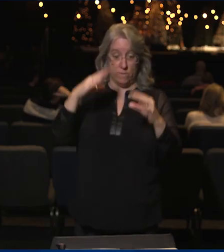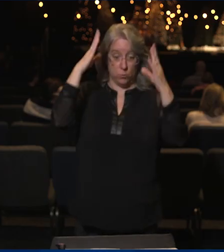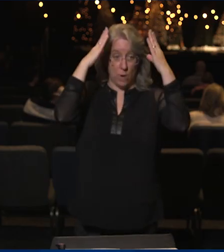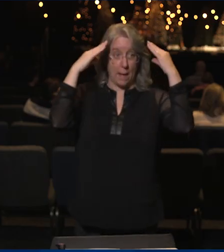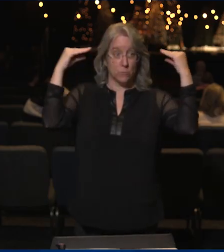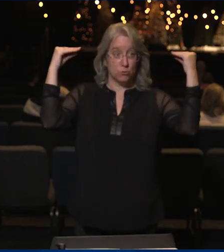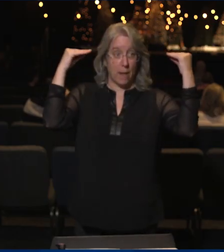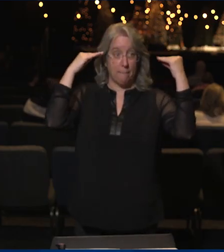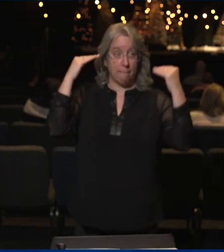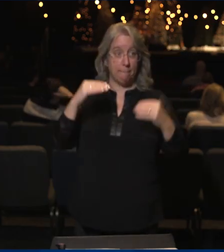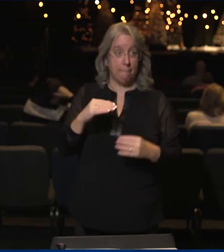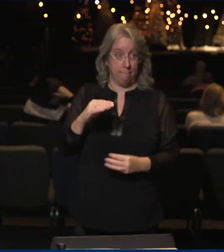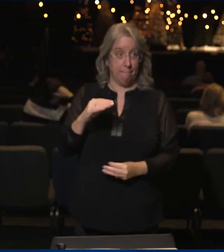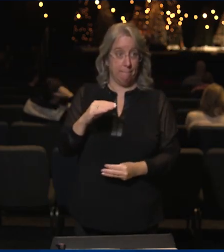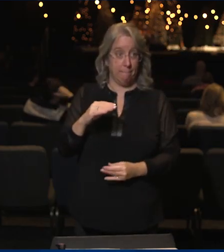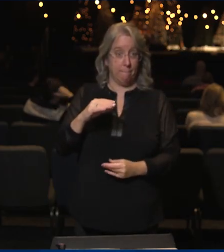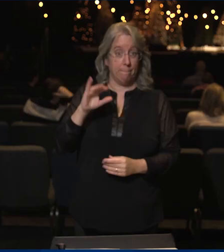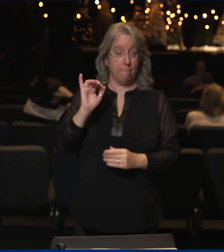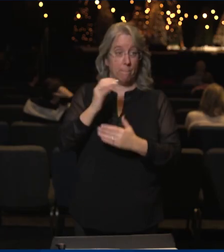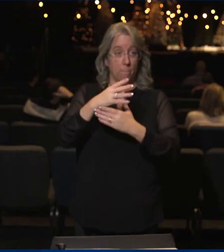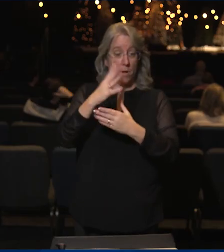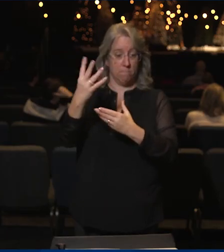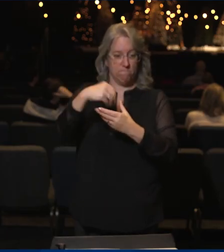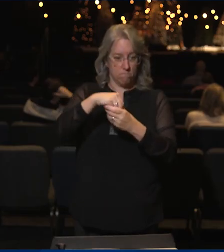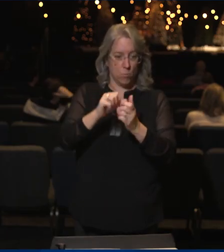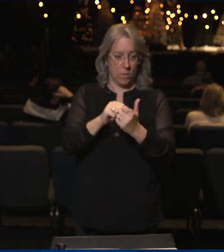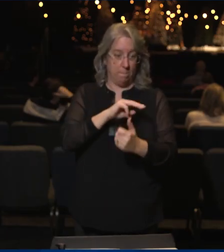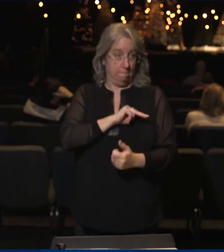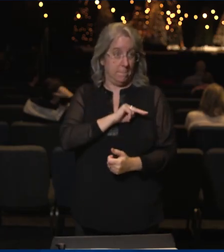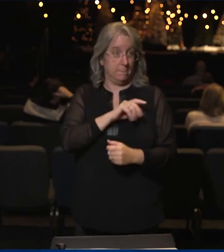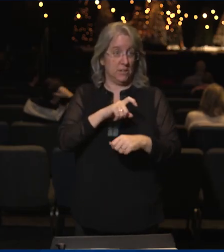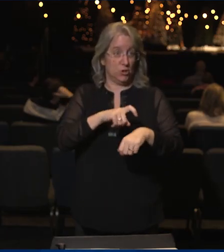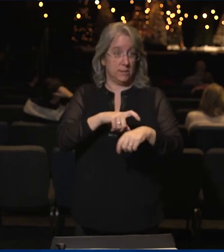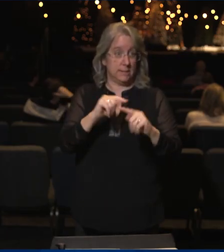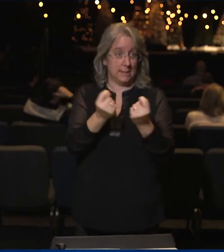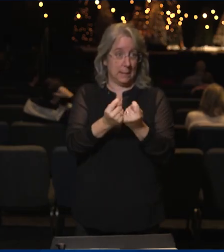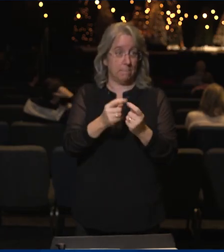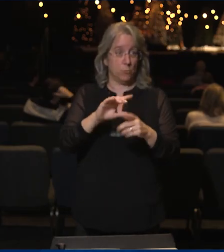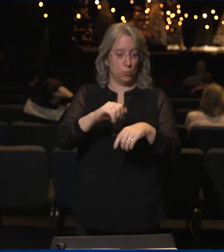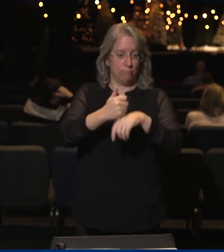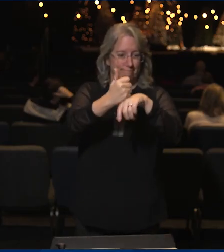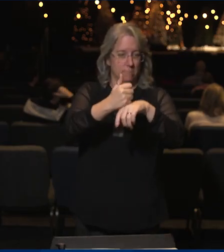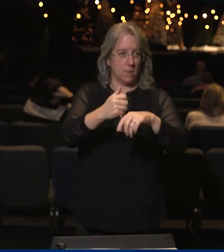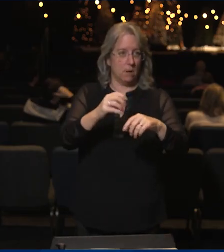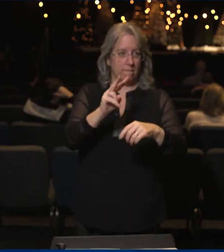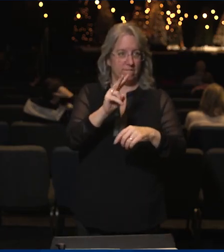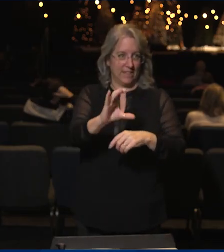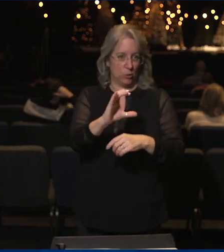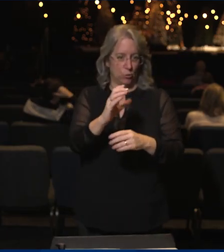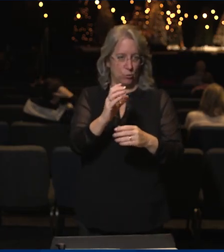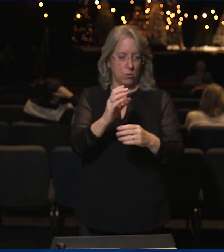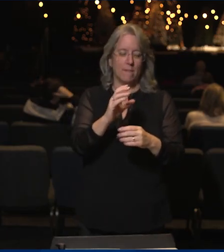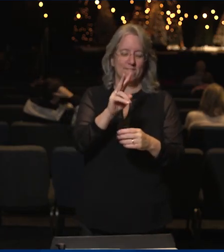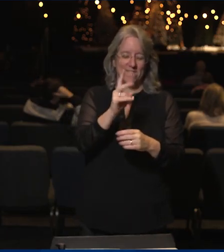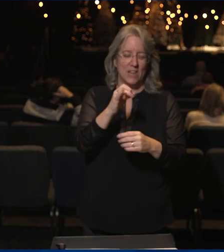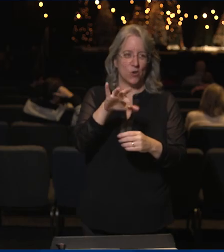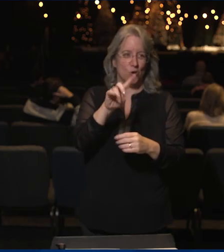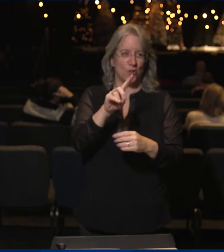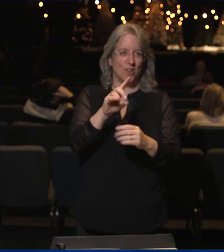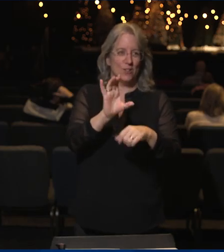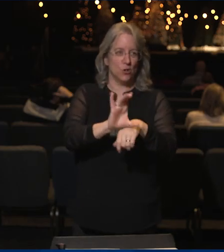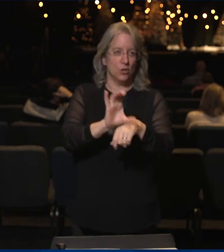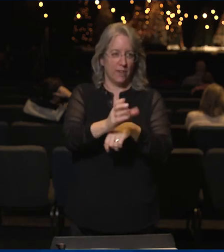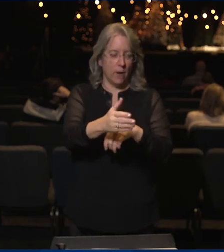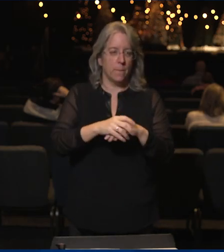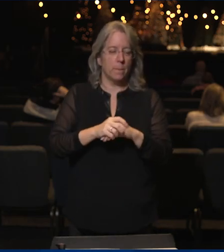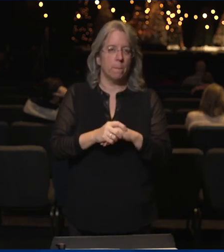Netherlands as a part of a mission team with this church to plant a vineyard church there, one of the things that